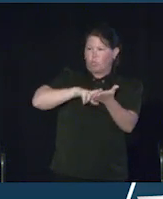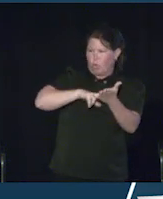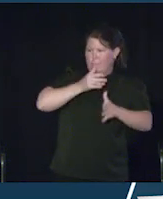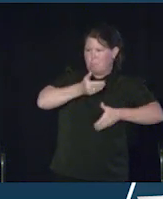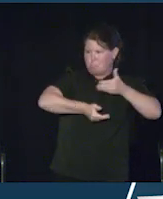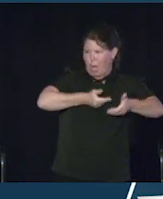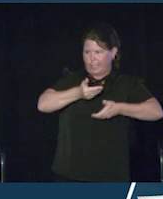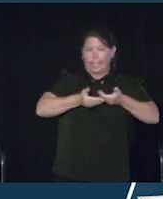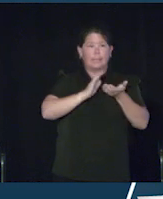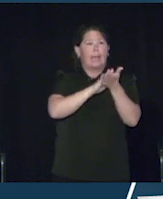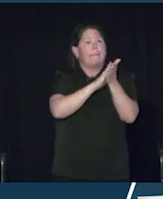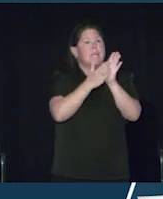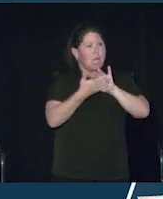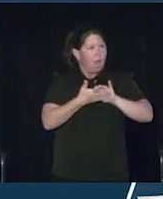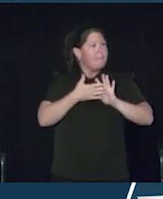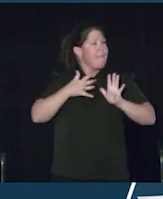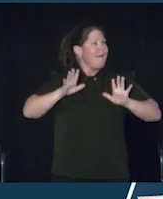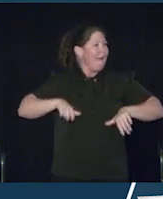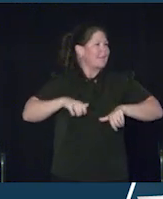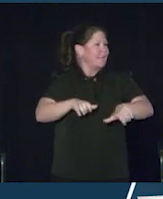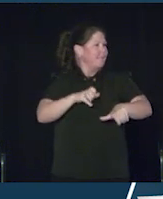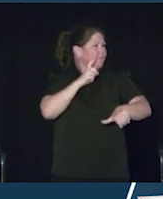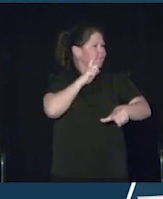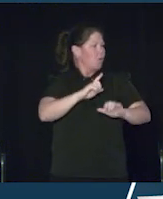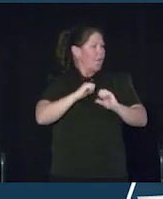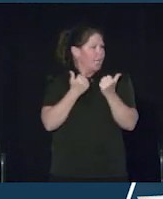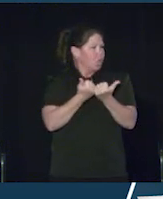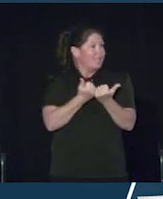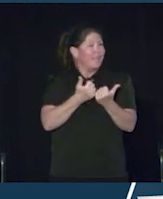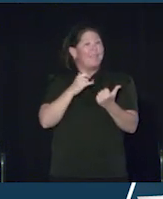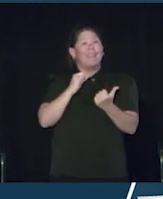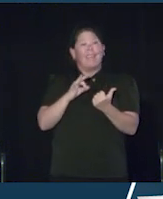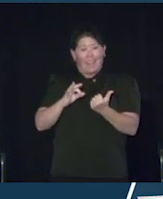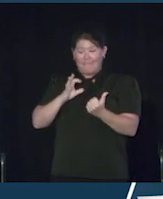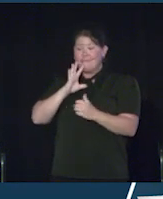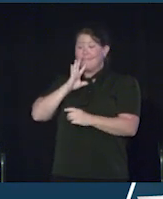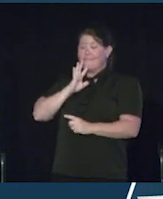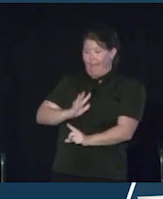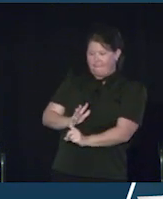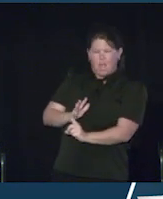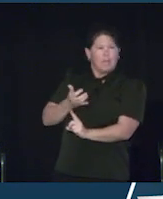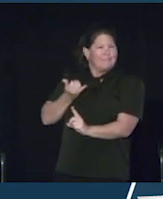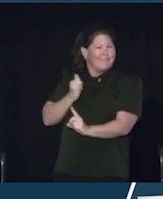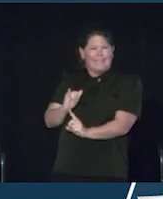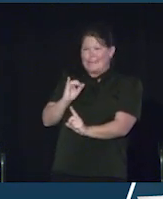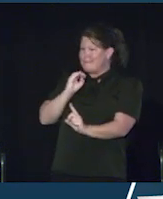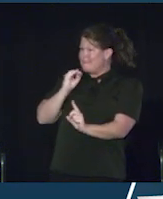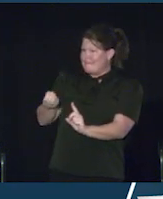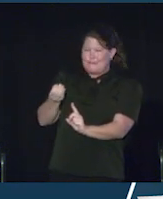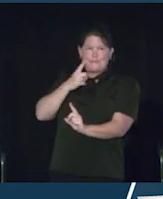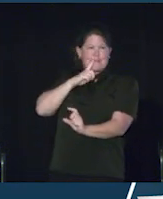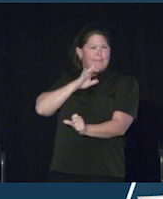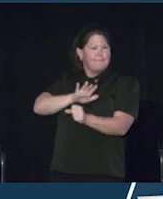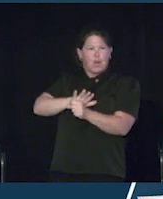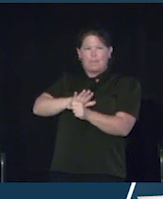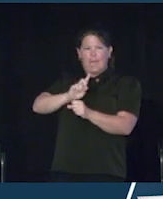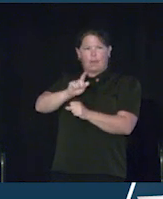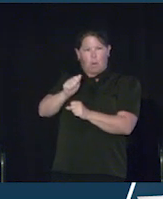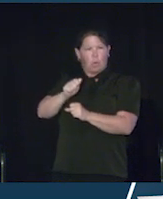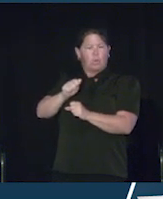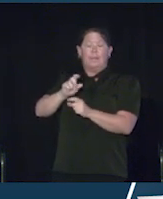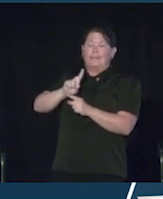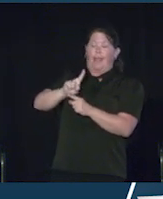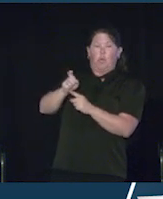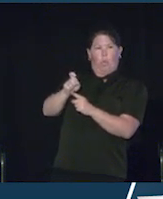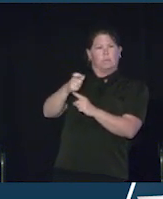agency. If we don't have a confirmed diagnosis by the age of 5, we can help obtain a confirmed diagnosis. We can